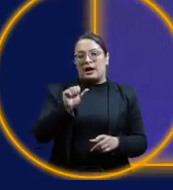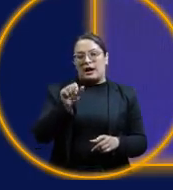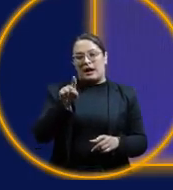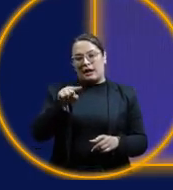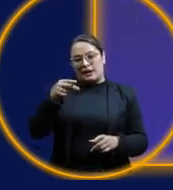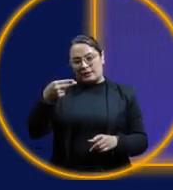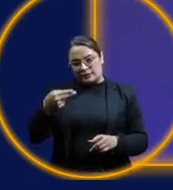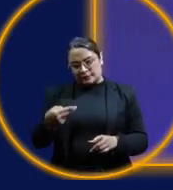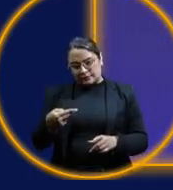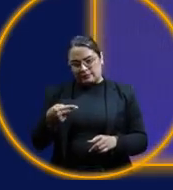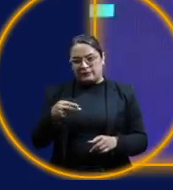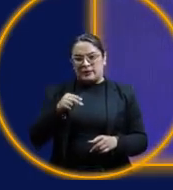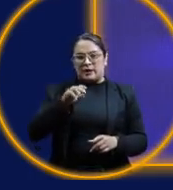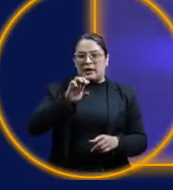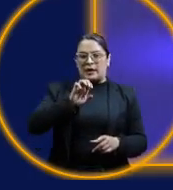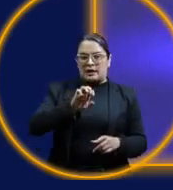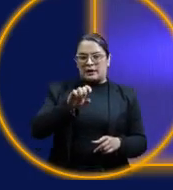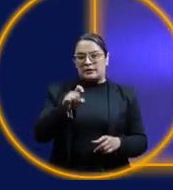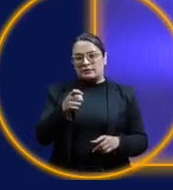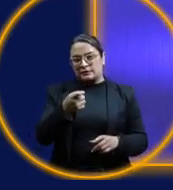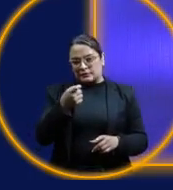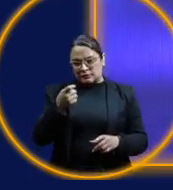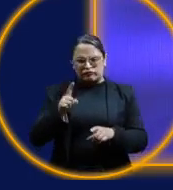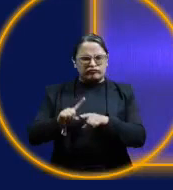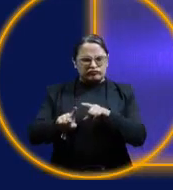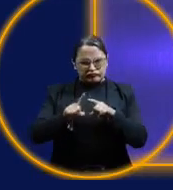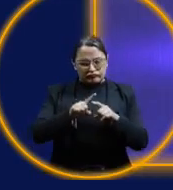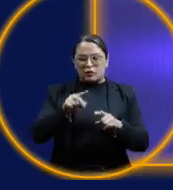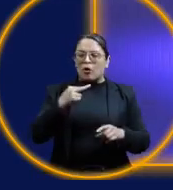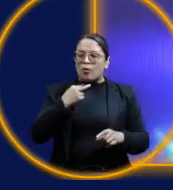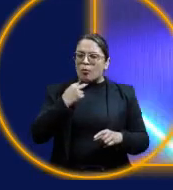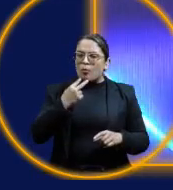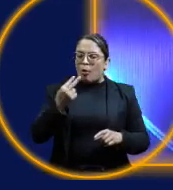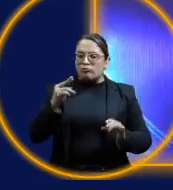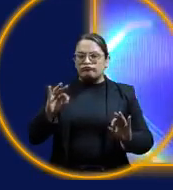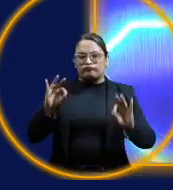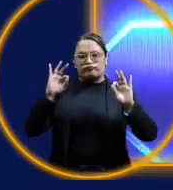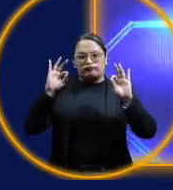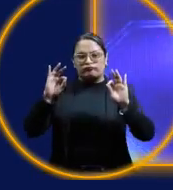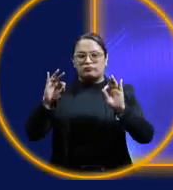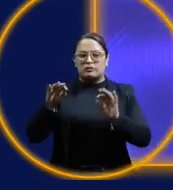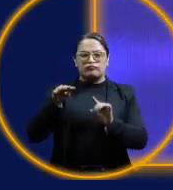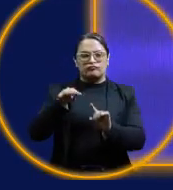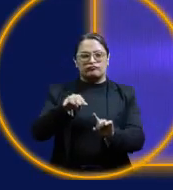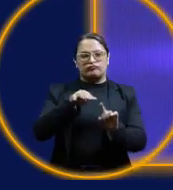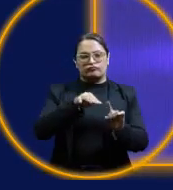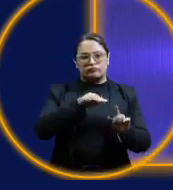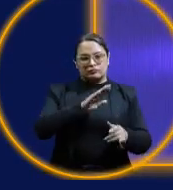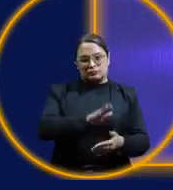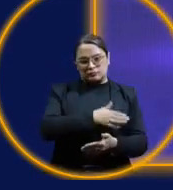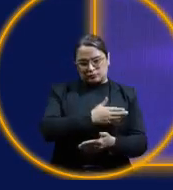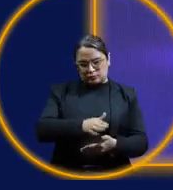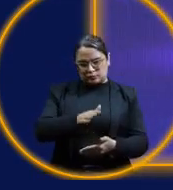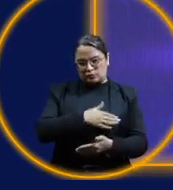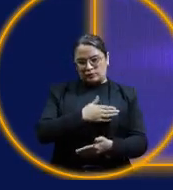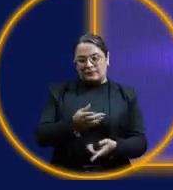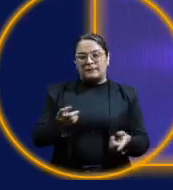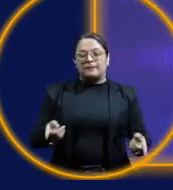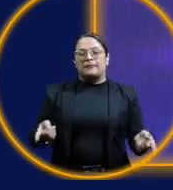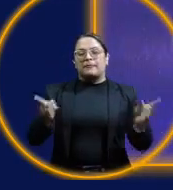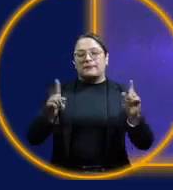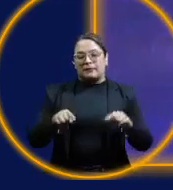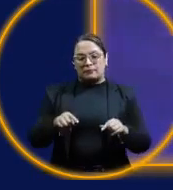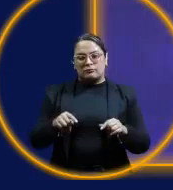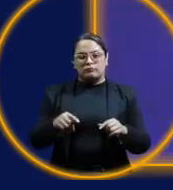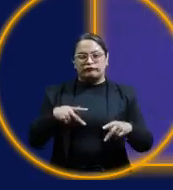Rich as as sg l and more and her single voice and her influence in the musical Industry